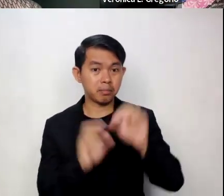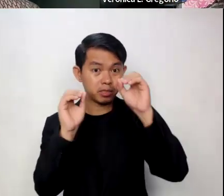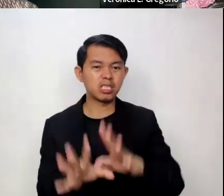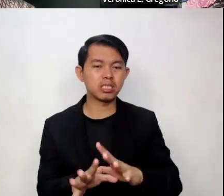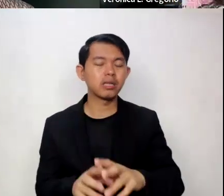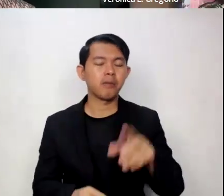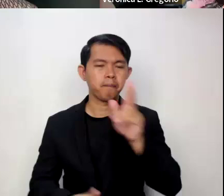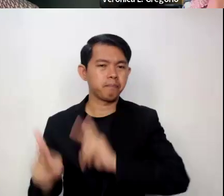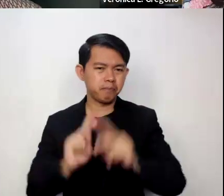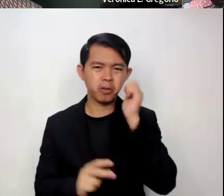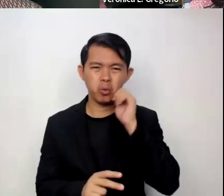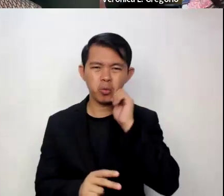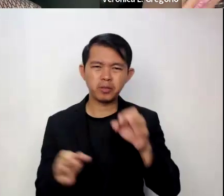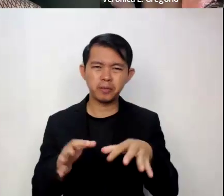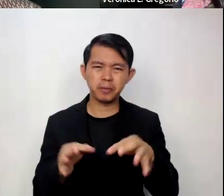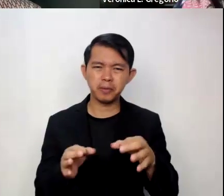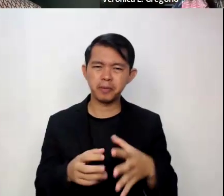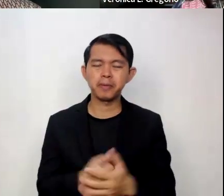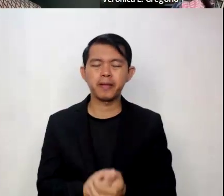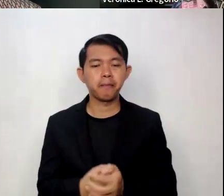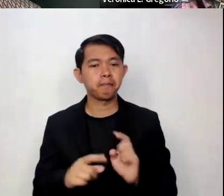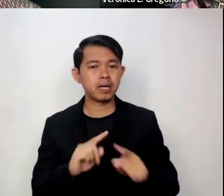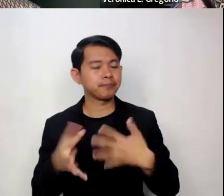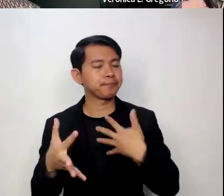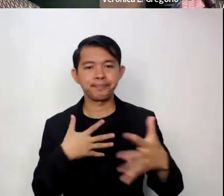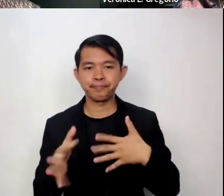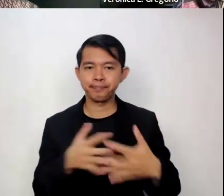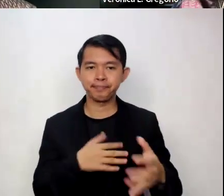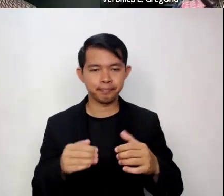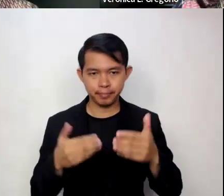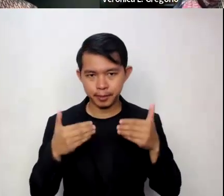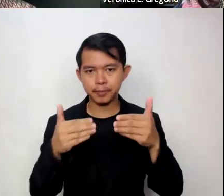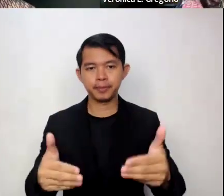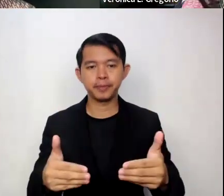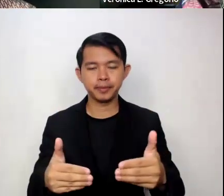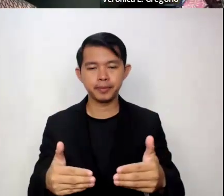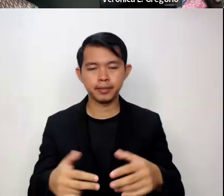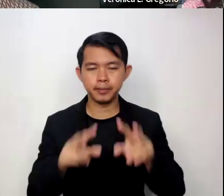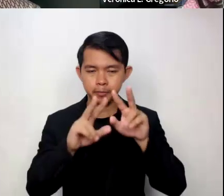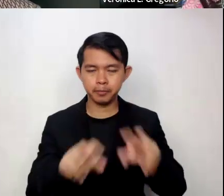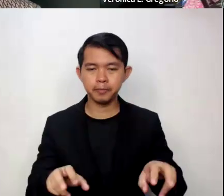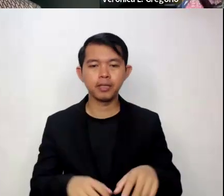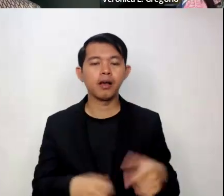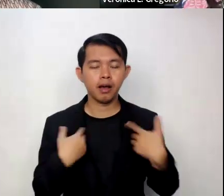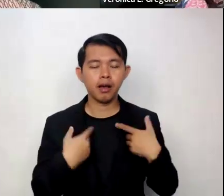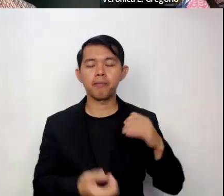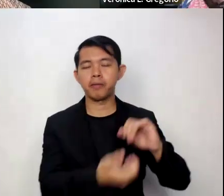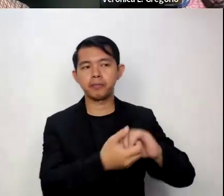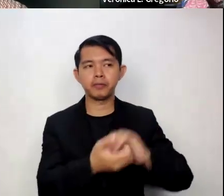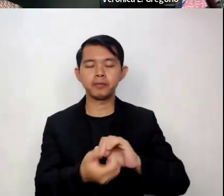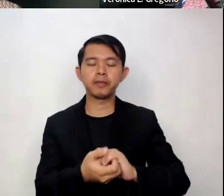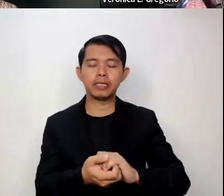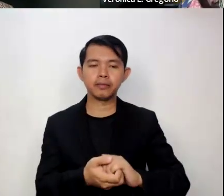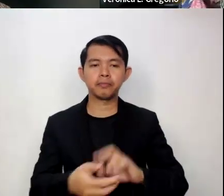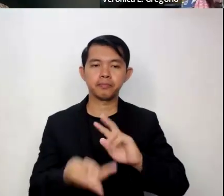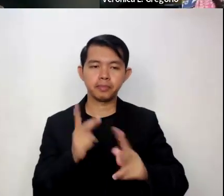No? But despite that, we're still here. And Yes. we have a lot of colleagues, peers, right?